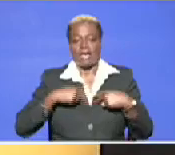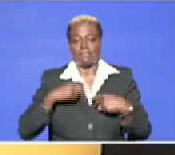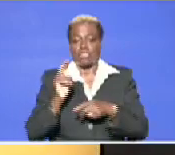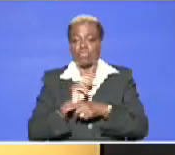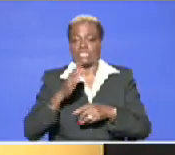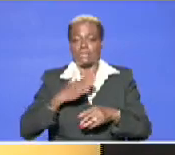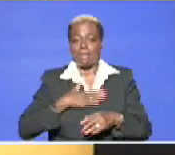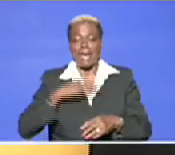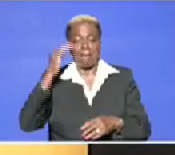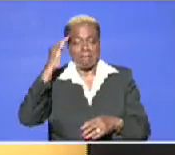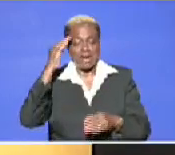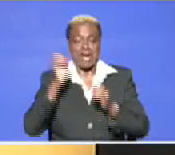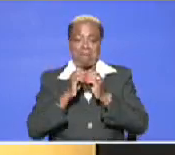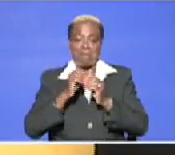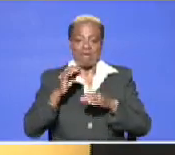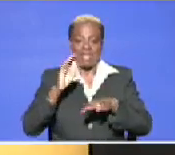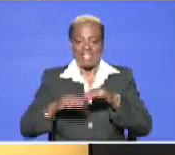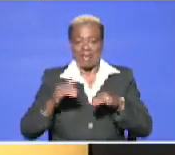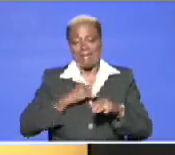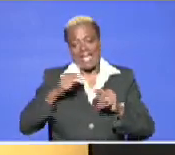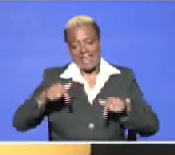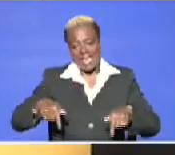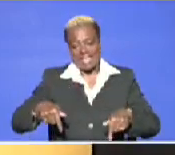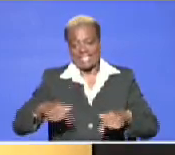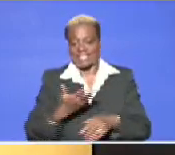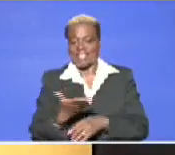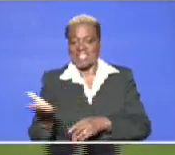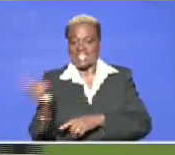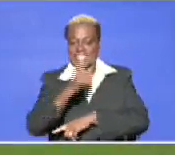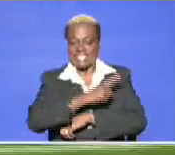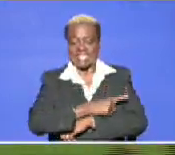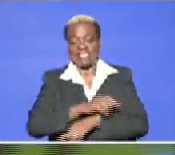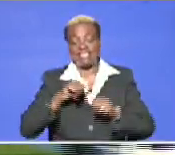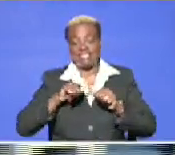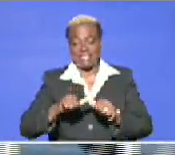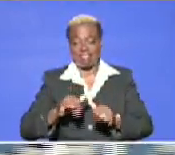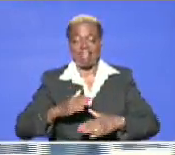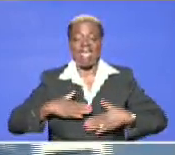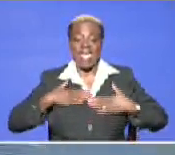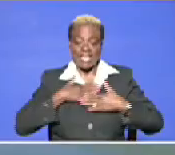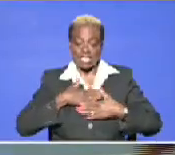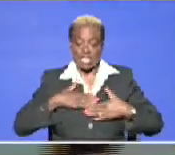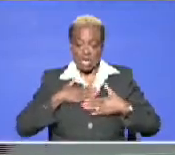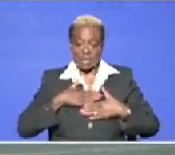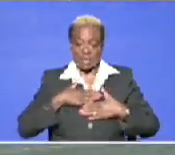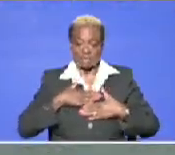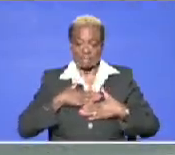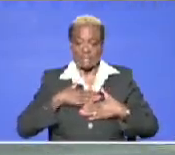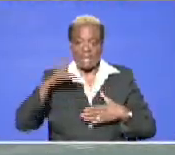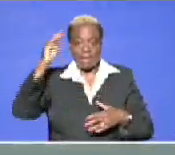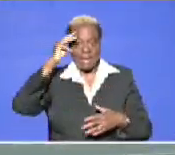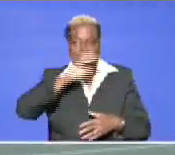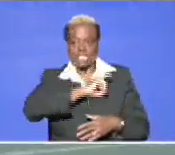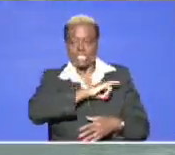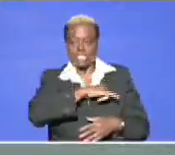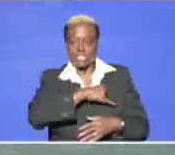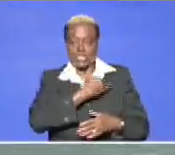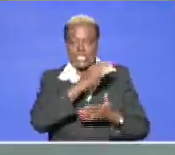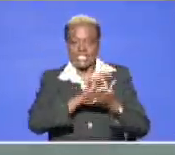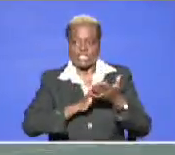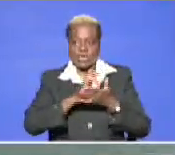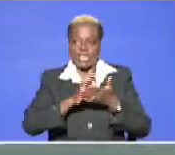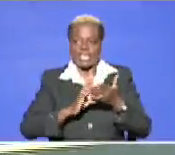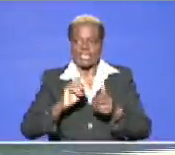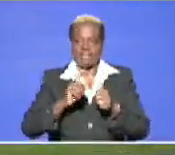than my legs these days, but it's still enjoyable. For Marcel Joseph, scoring his first goal in international competition is something